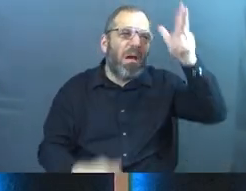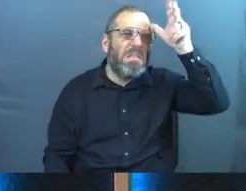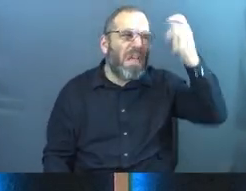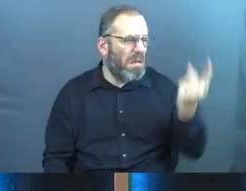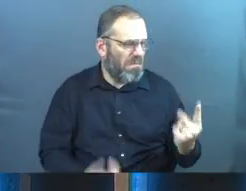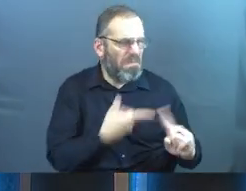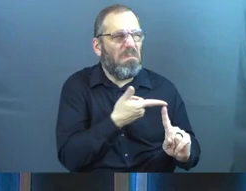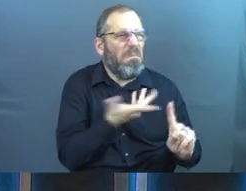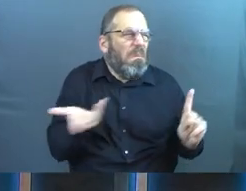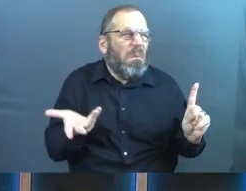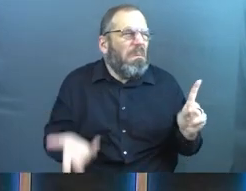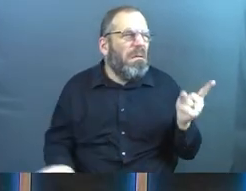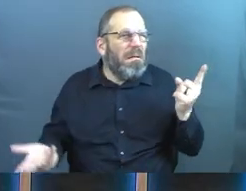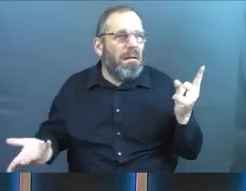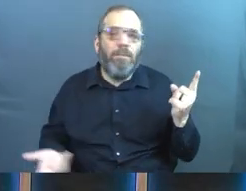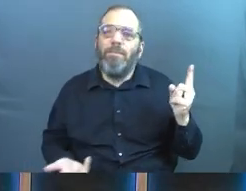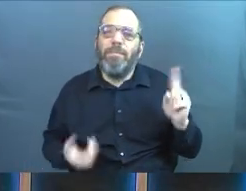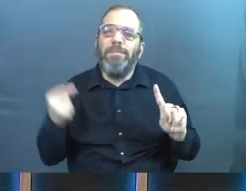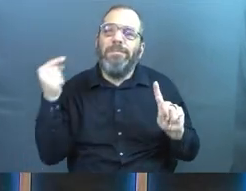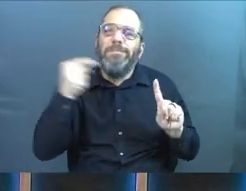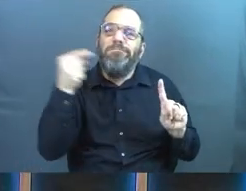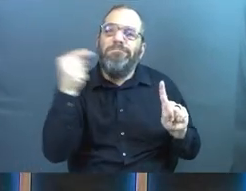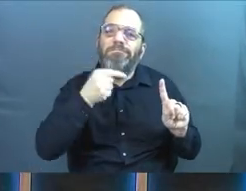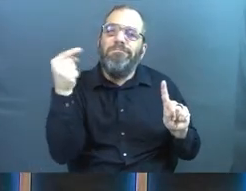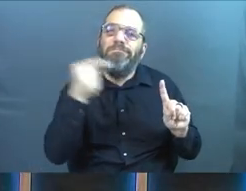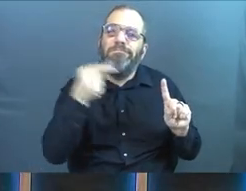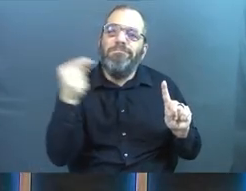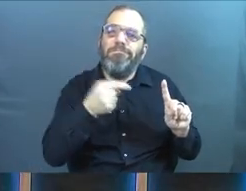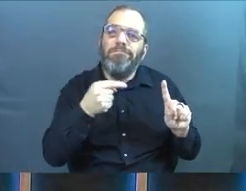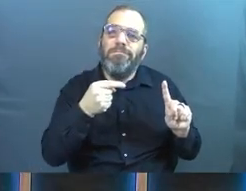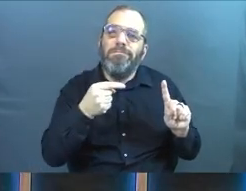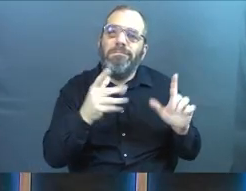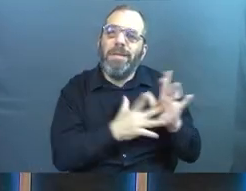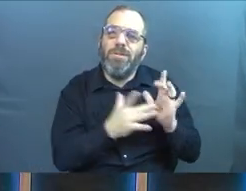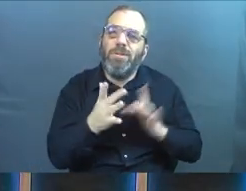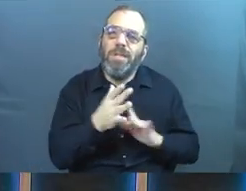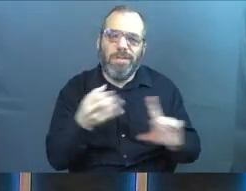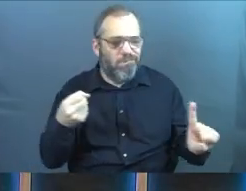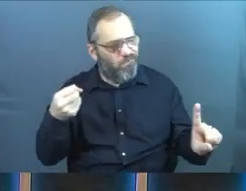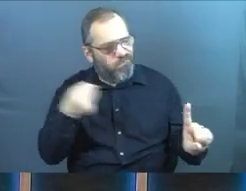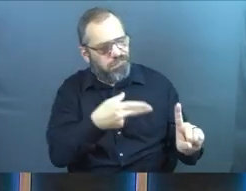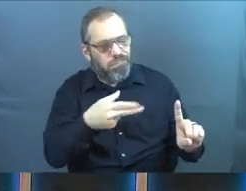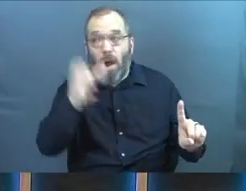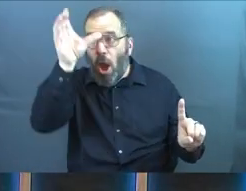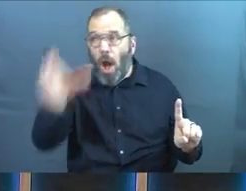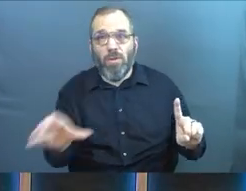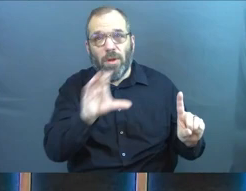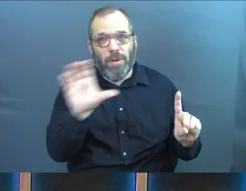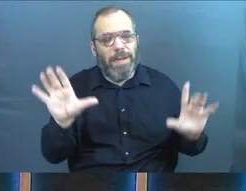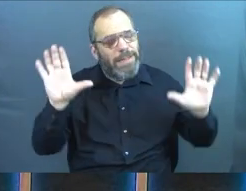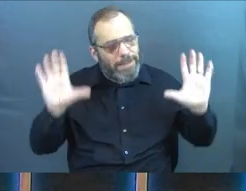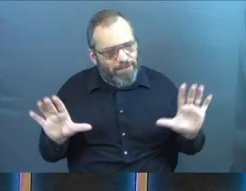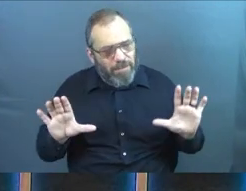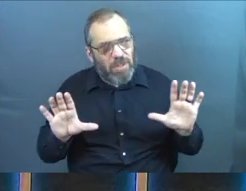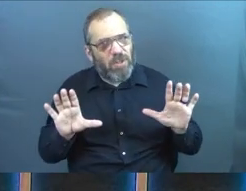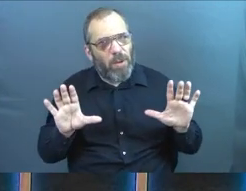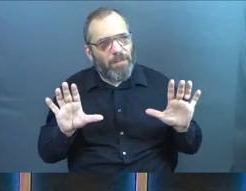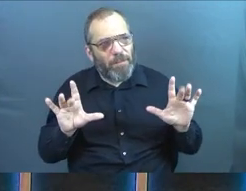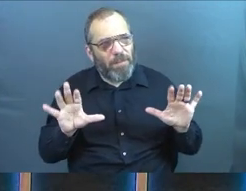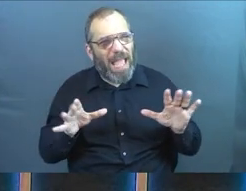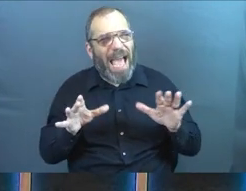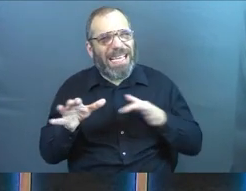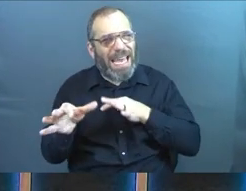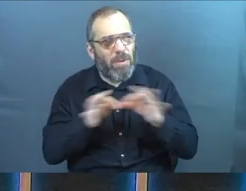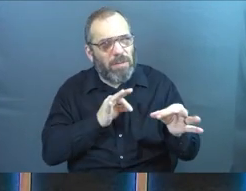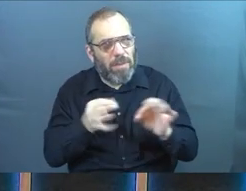Satan? Because he's the one Jesus defeated on the cross. Amen. So I got to lead you to